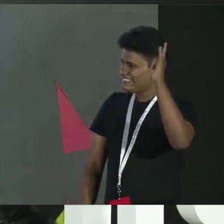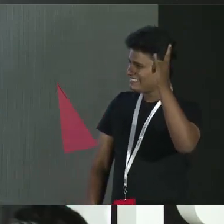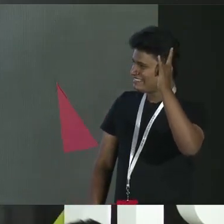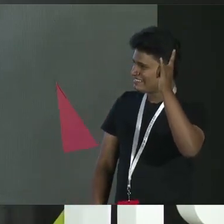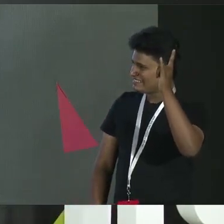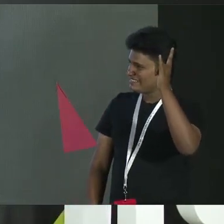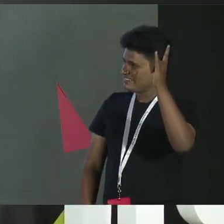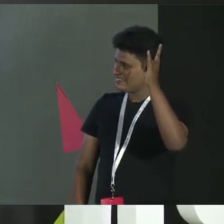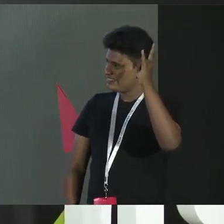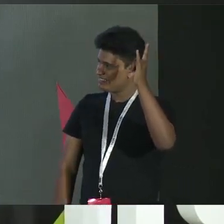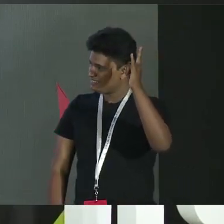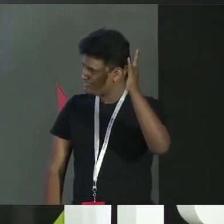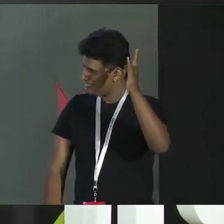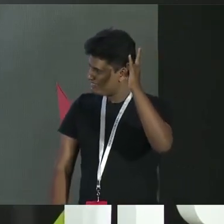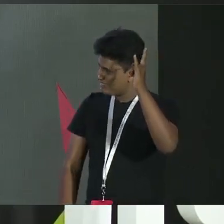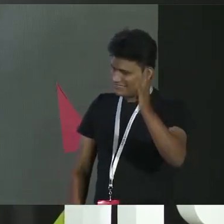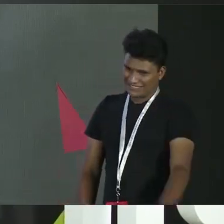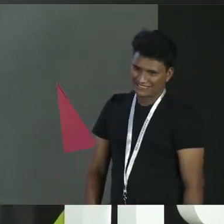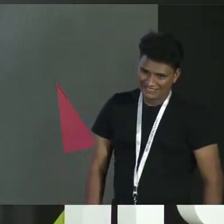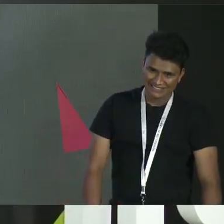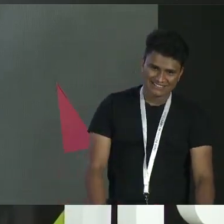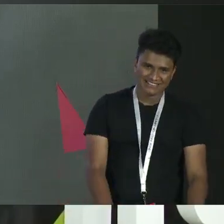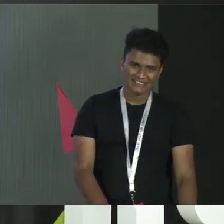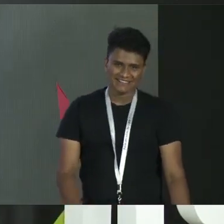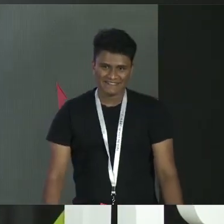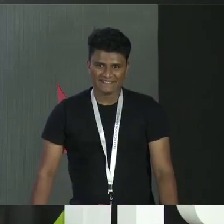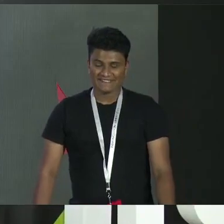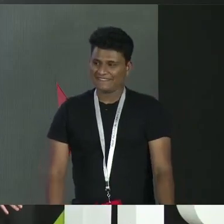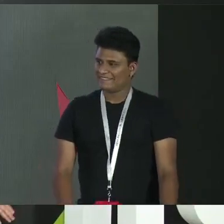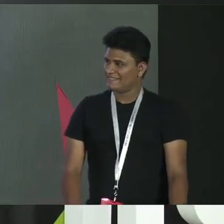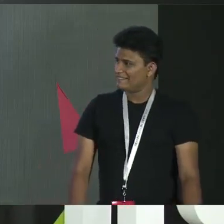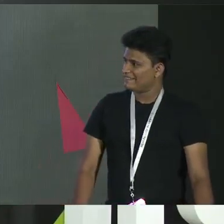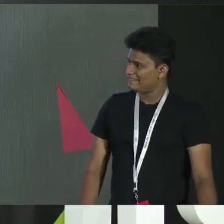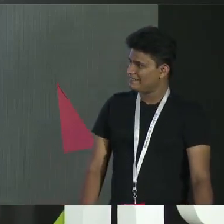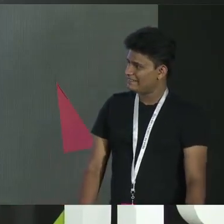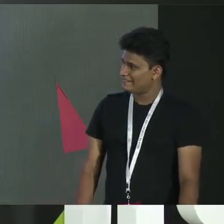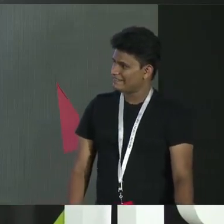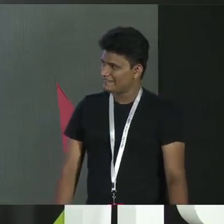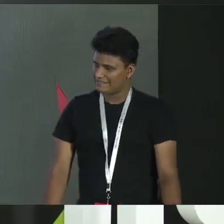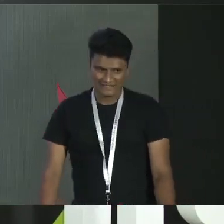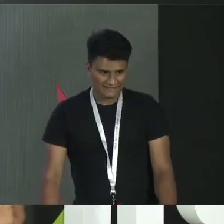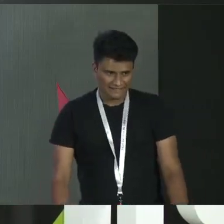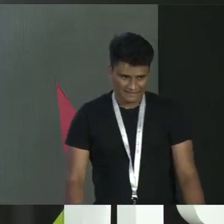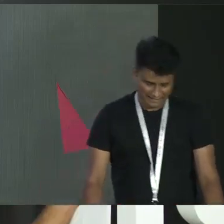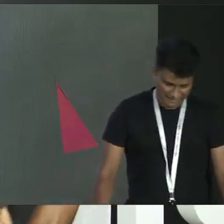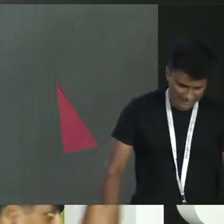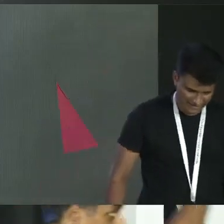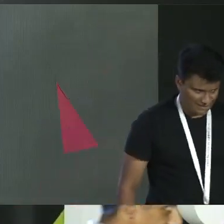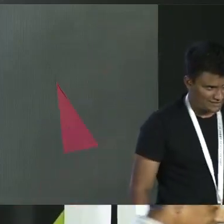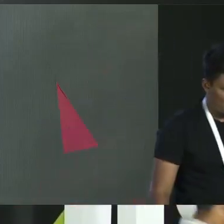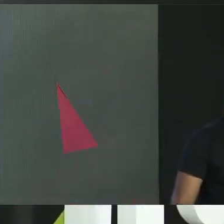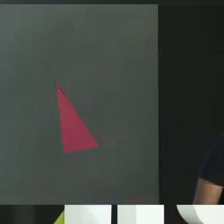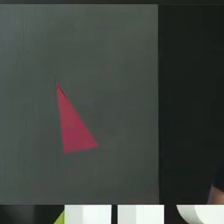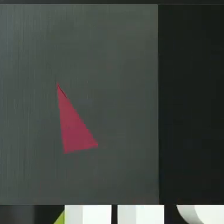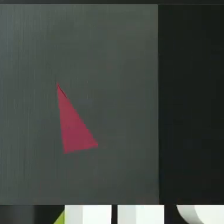I-L-Y. It's the I love you sign in American Sign Language. So if everyone could do this, or smile,